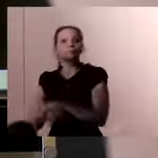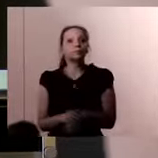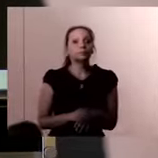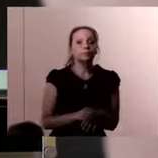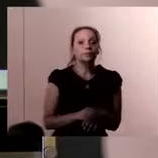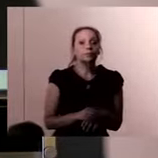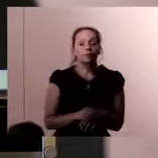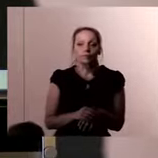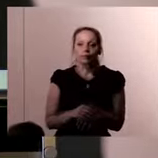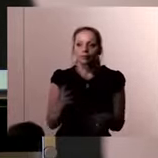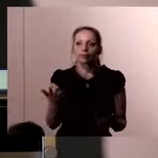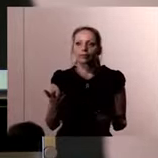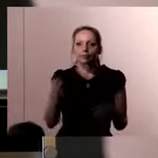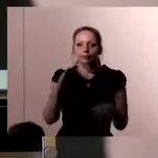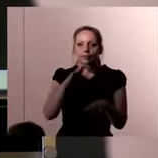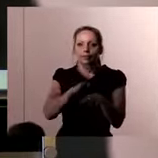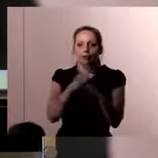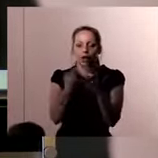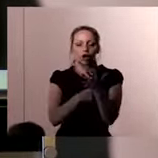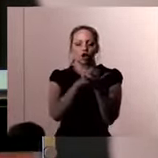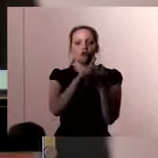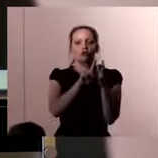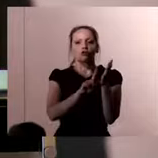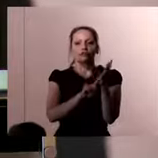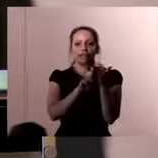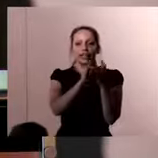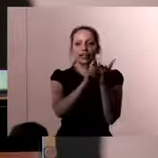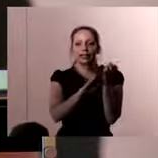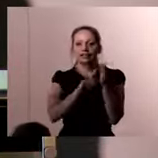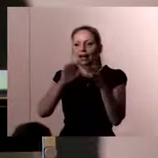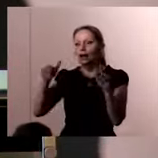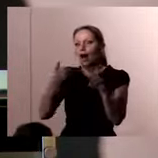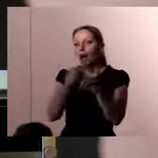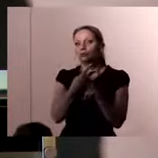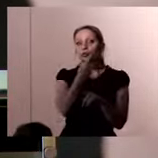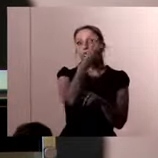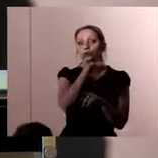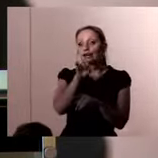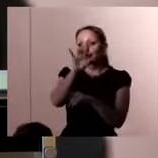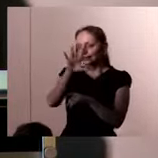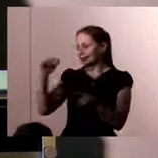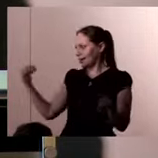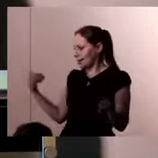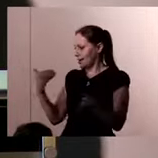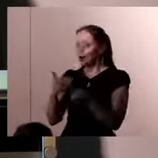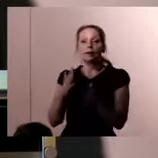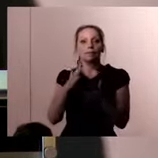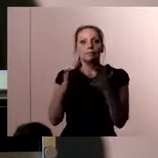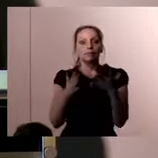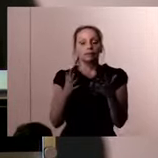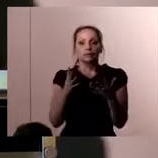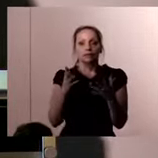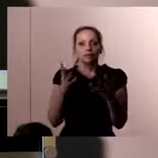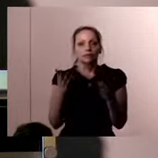almost entirely exuberant coverage of real estate up until the end of 2010 has led some young people to make the biggest